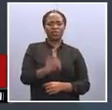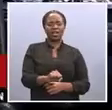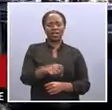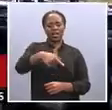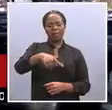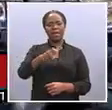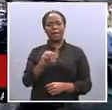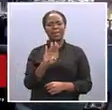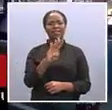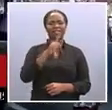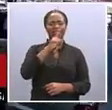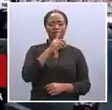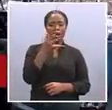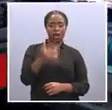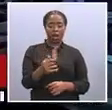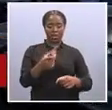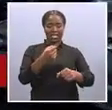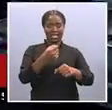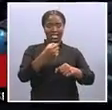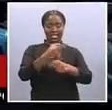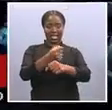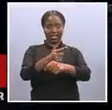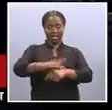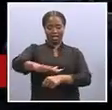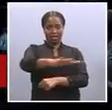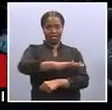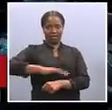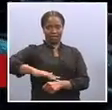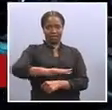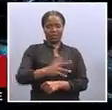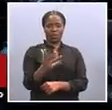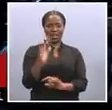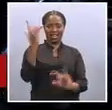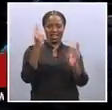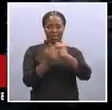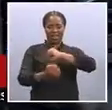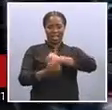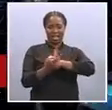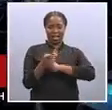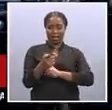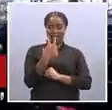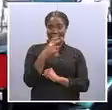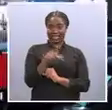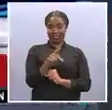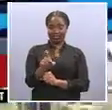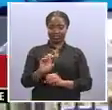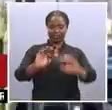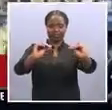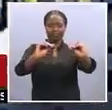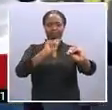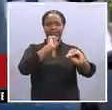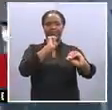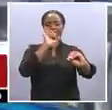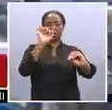that members of rival associations are behind the violence. These are the scenes that brought the CBD to a halt earlier.